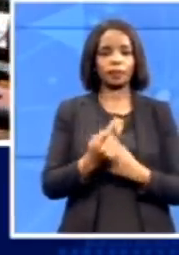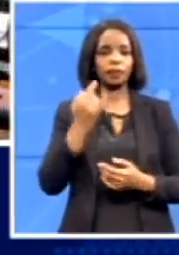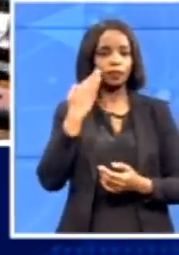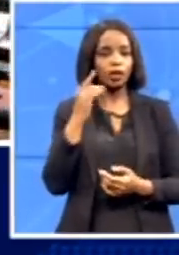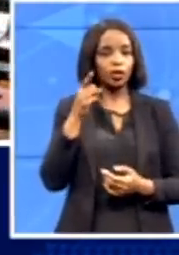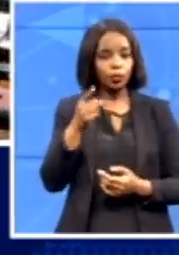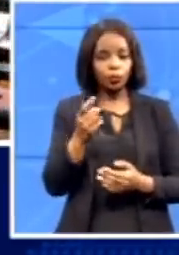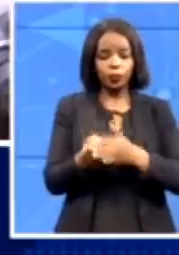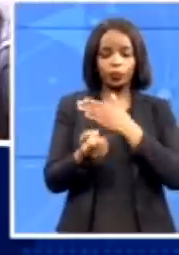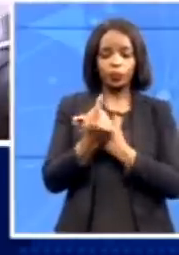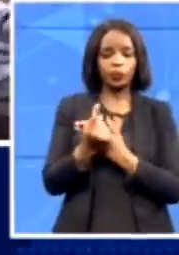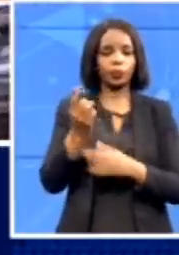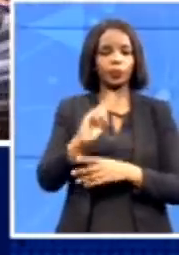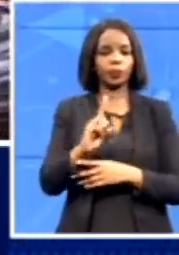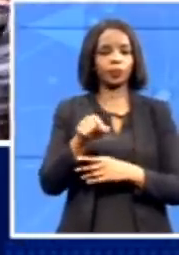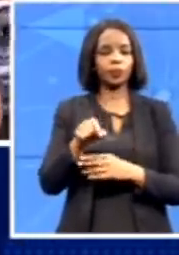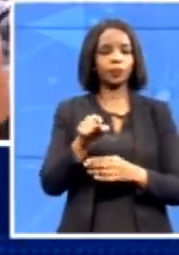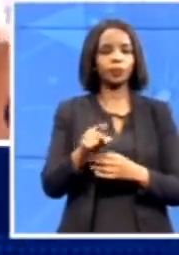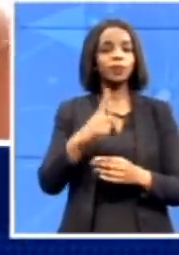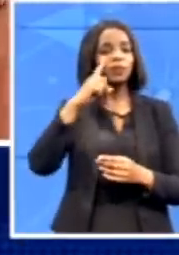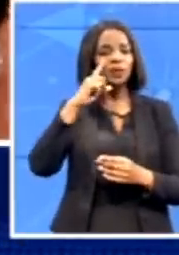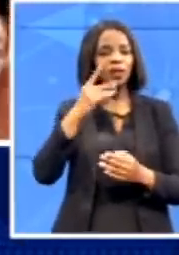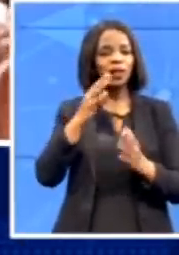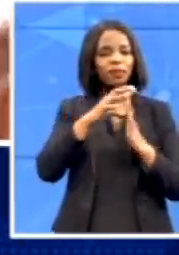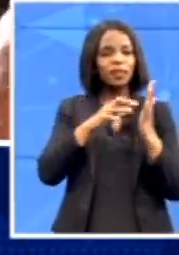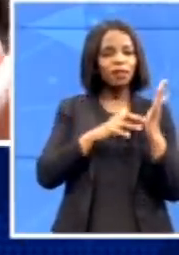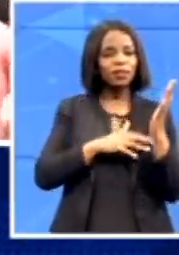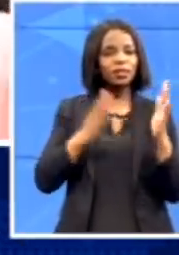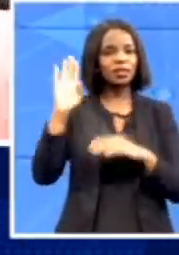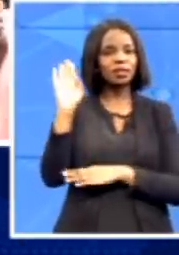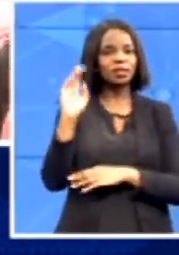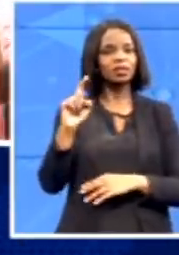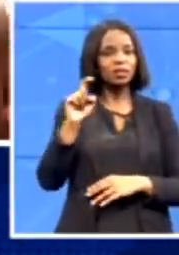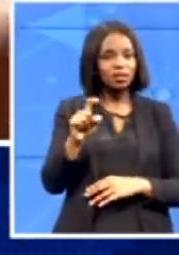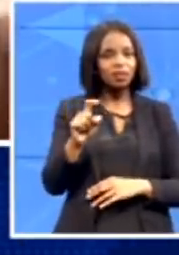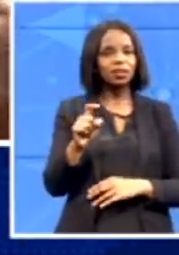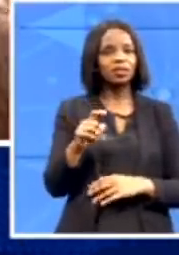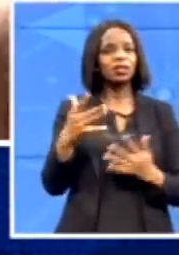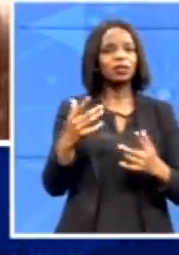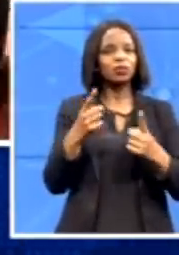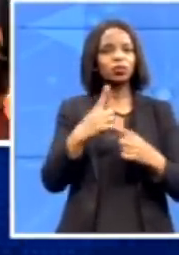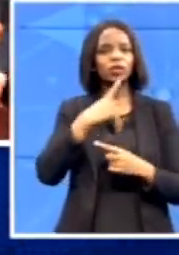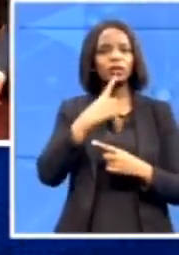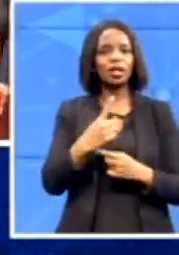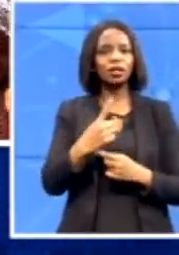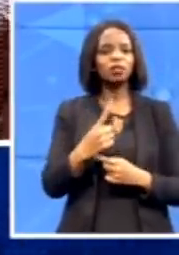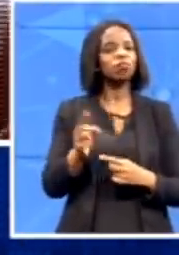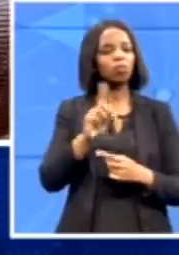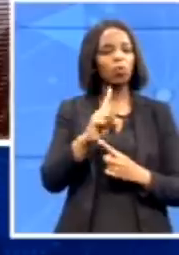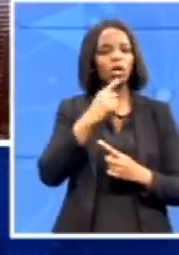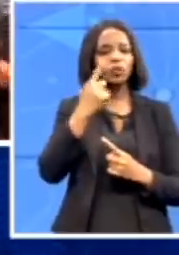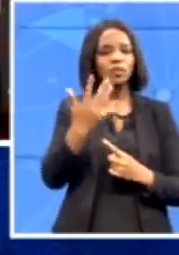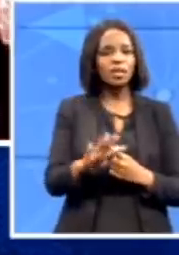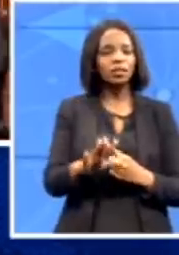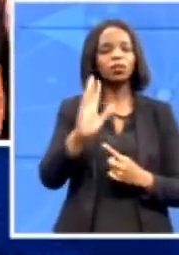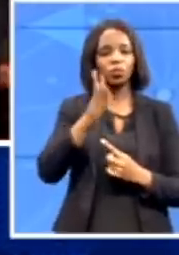instance, I think an affidavit would have sufficed in order to say, we are going to supplement what we had written earlier. There are new facts that have come to light,